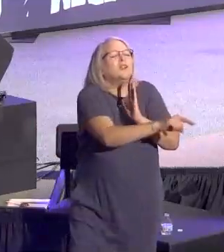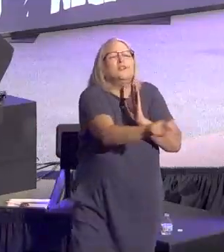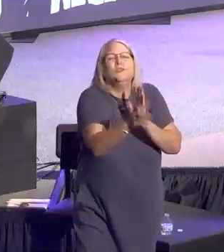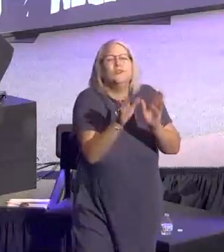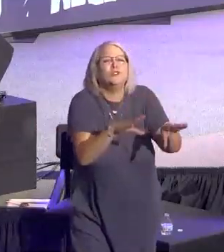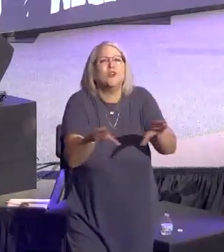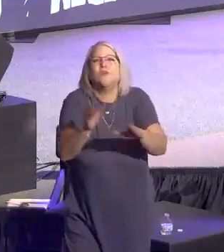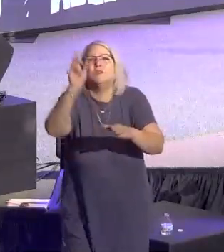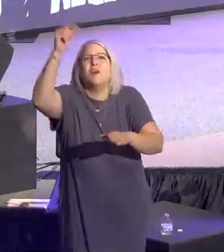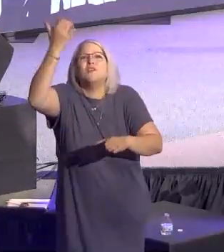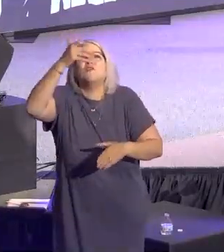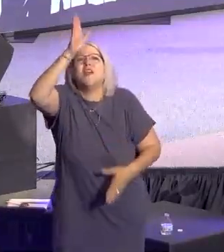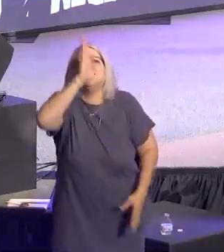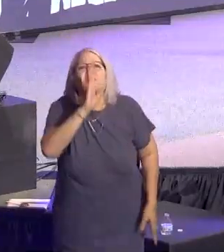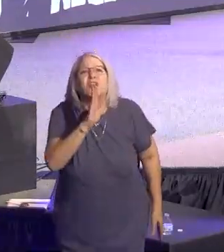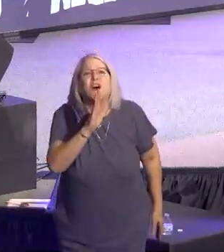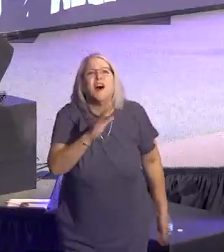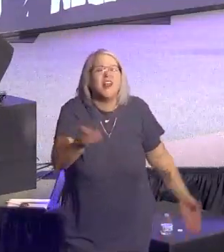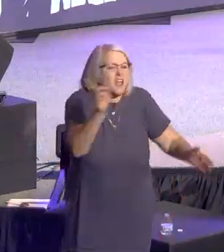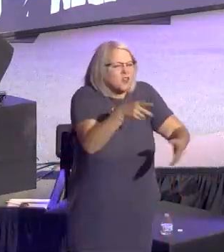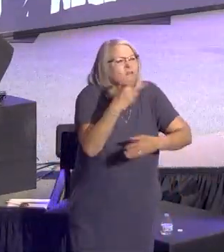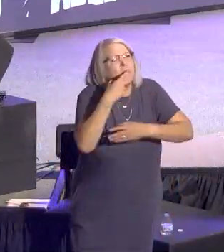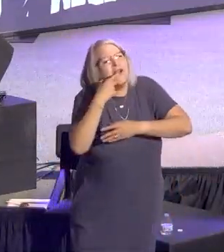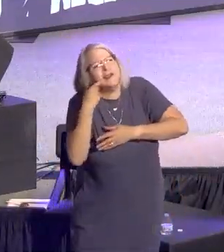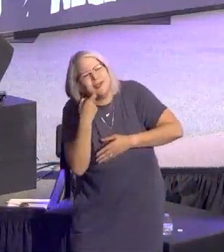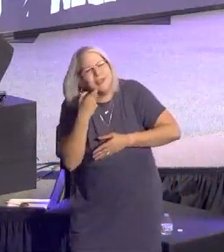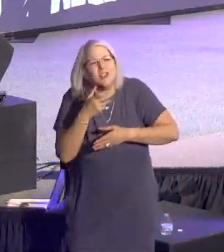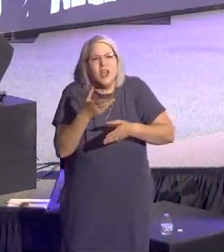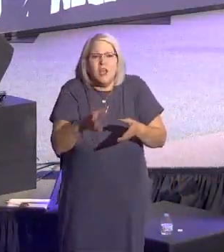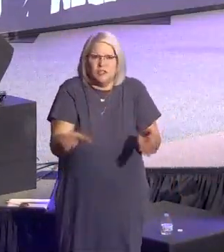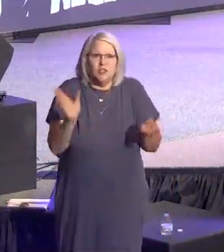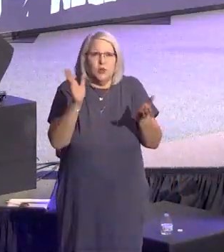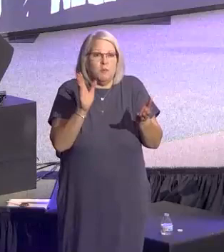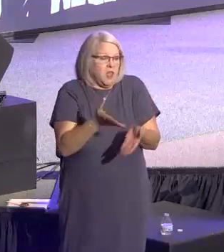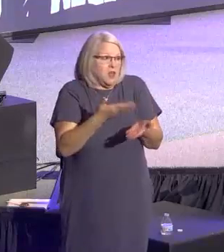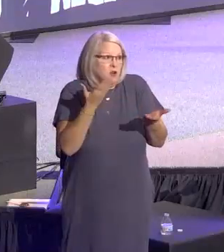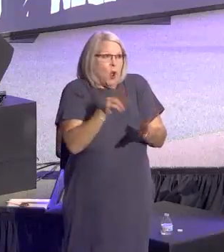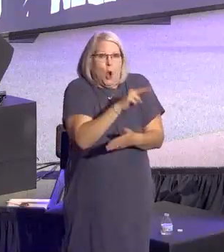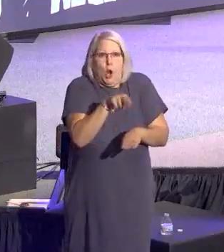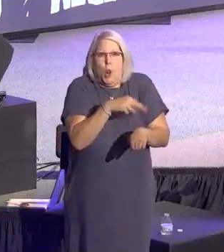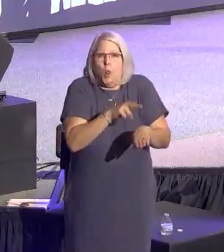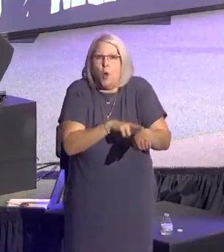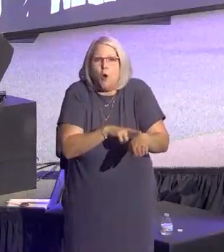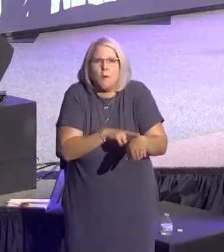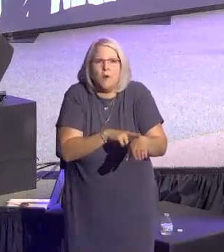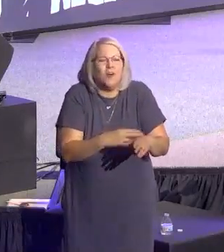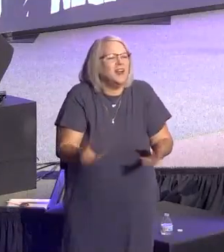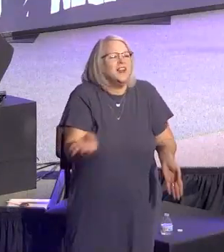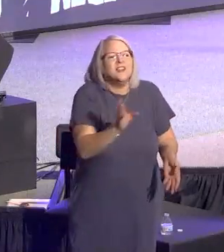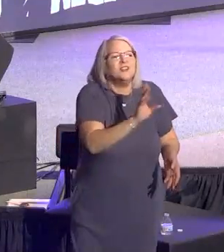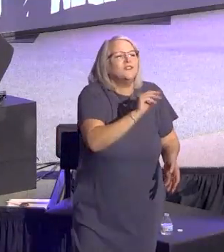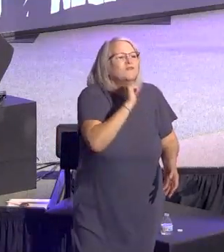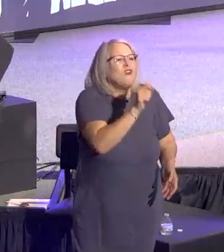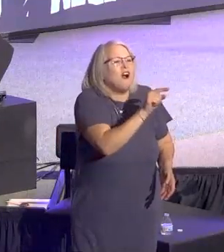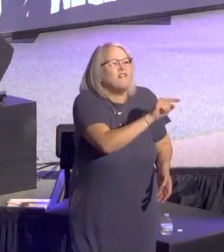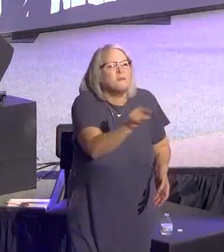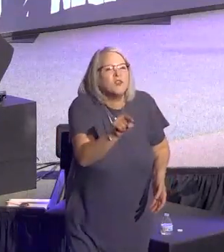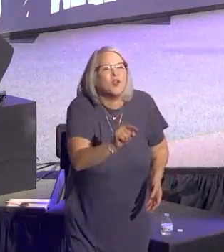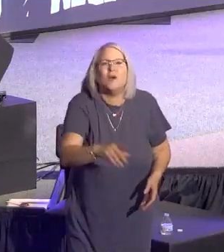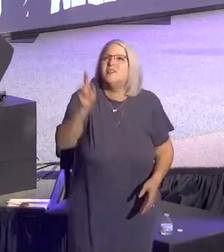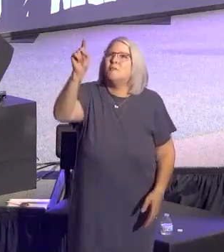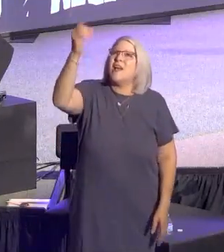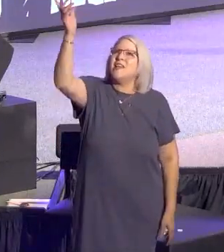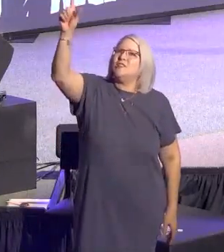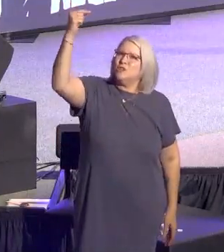the grace of God. If you go from addiction to sobriety, there's nothing in that that you can take credit for because it's all by